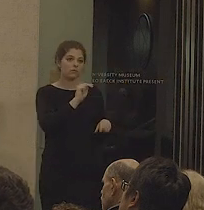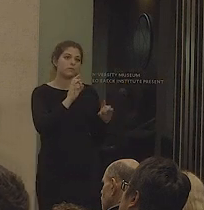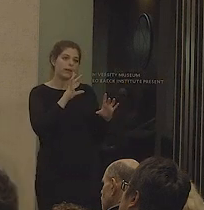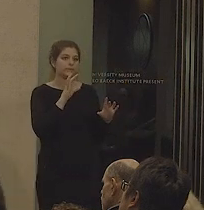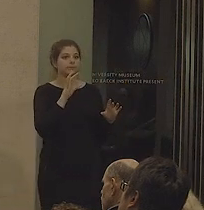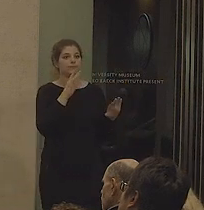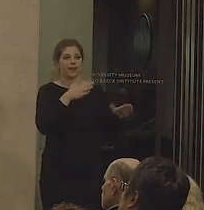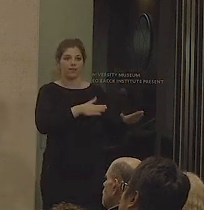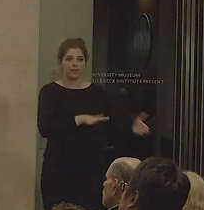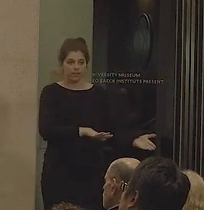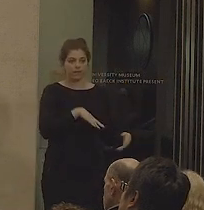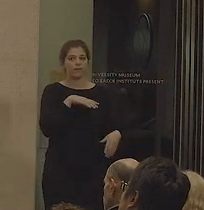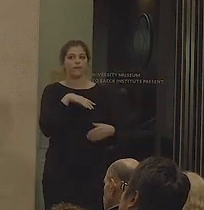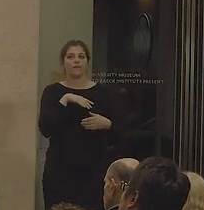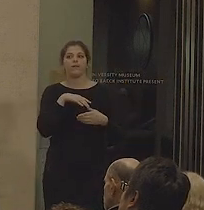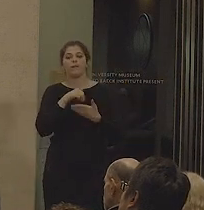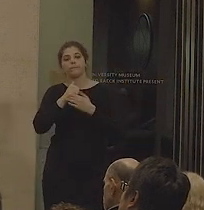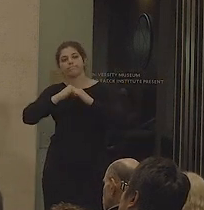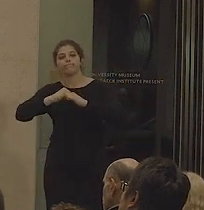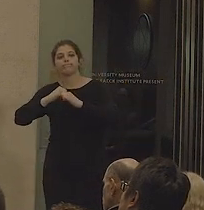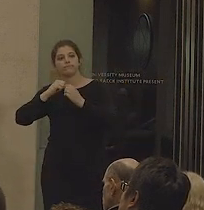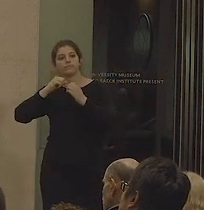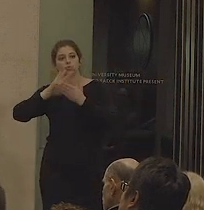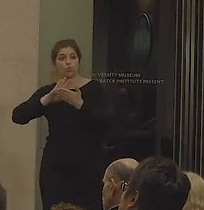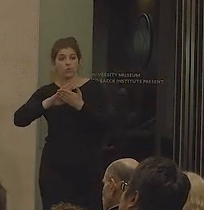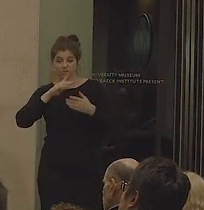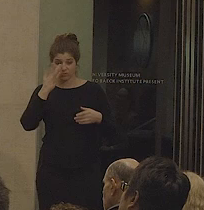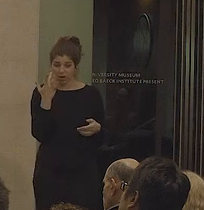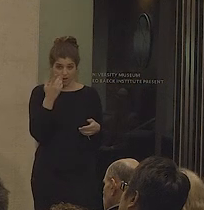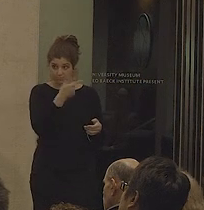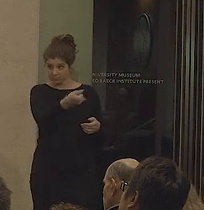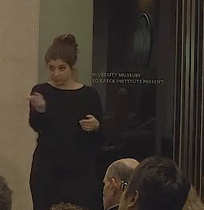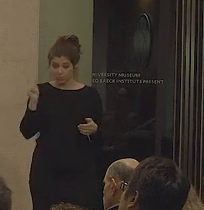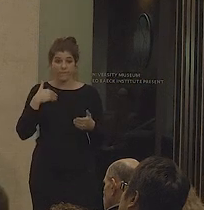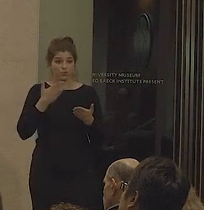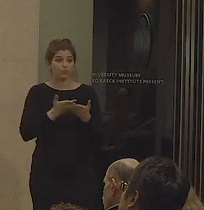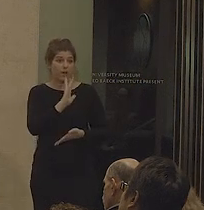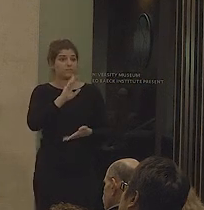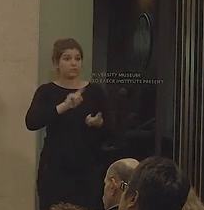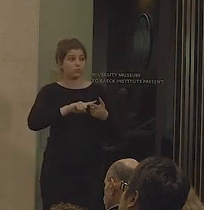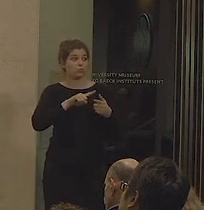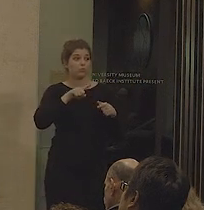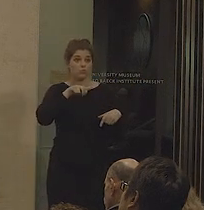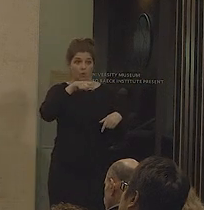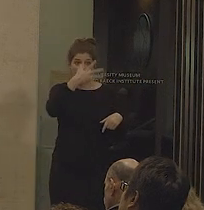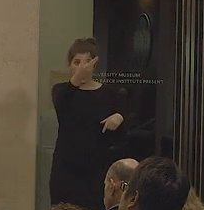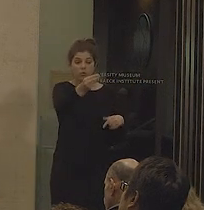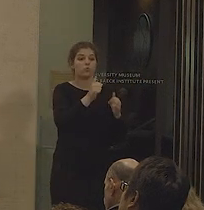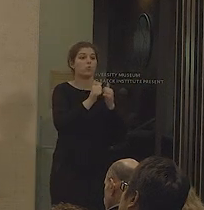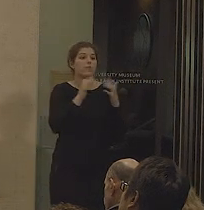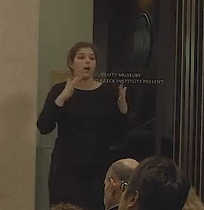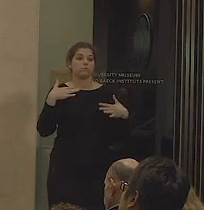rate, to help secure schools. Because you know what? You all have the right to walk out of here